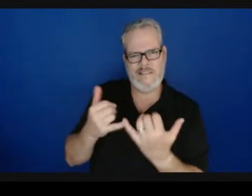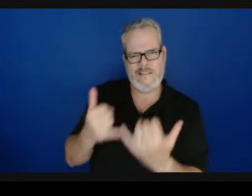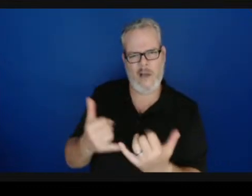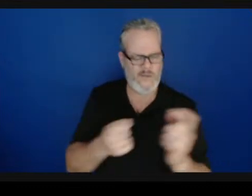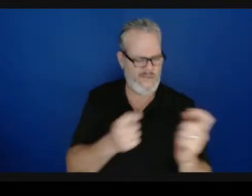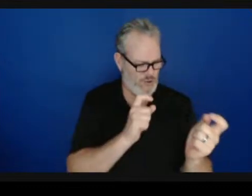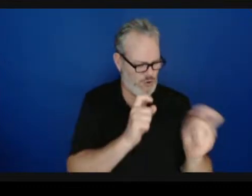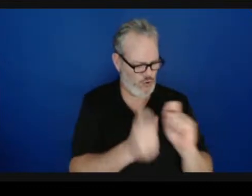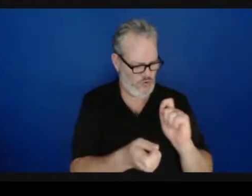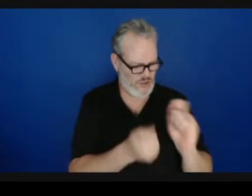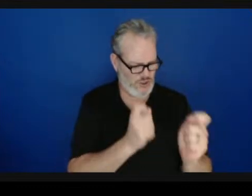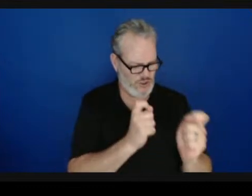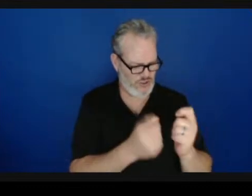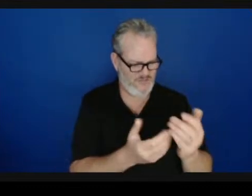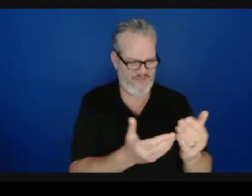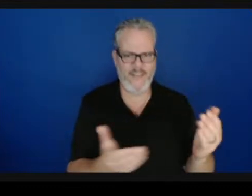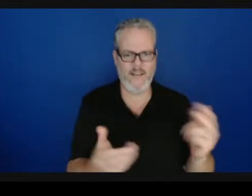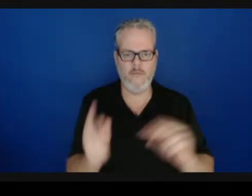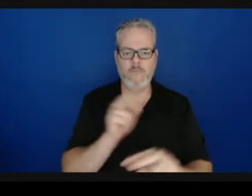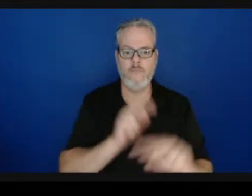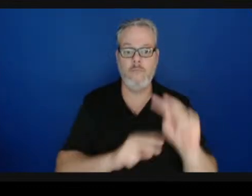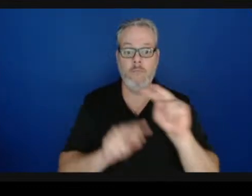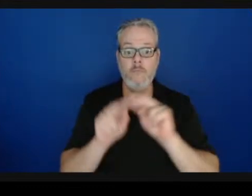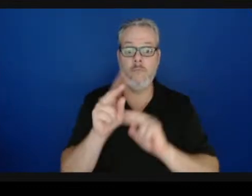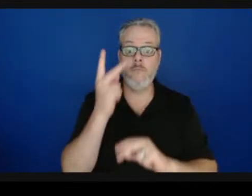here. There we go.